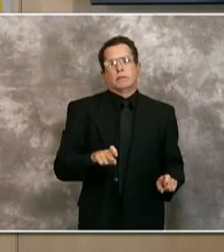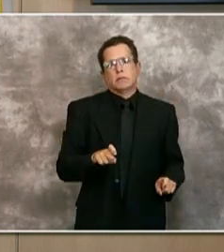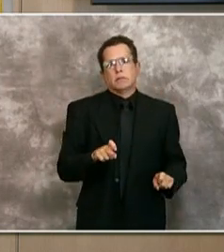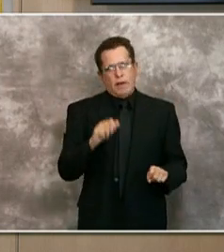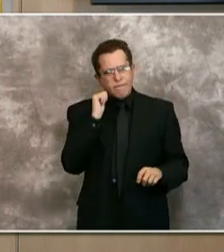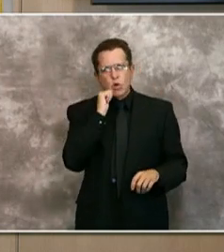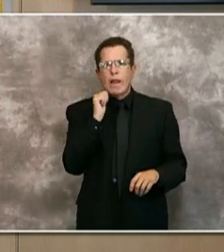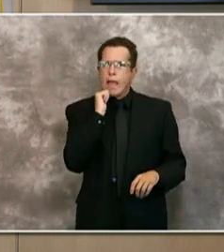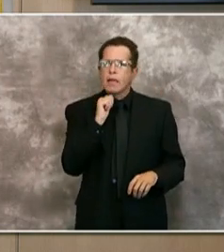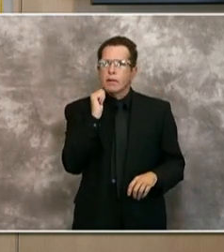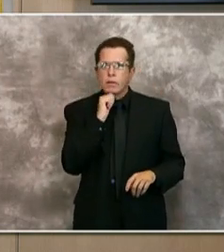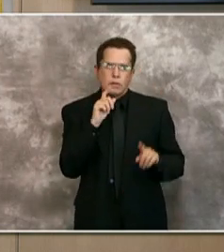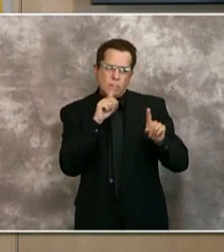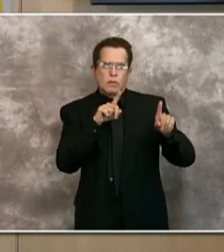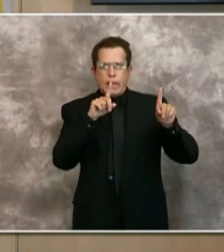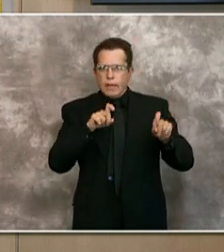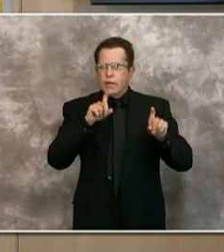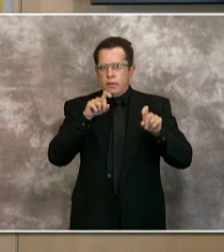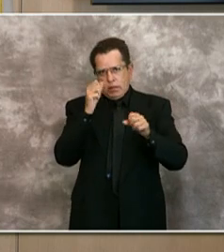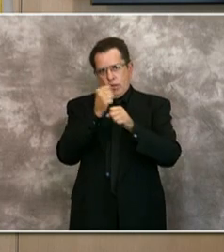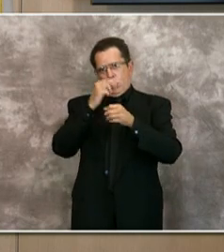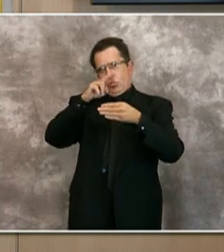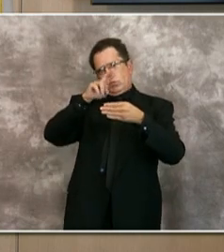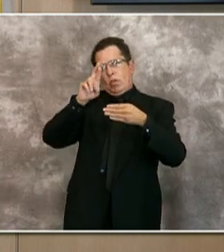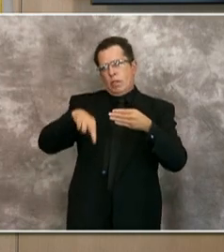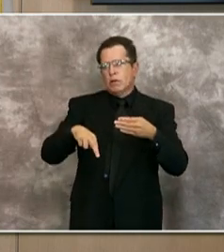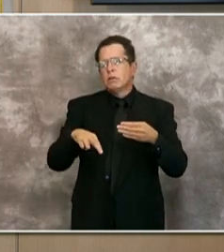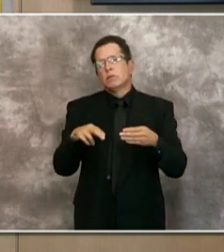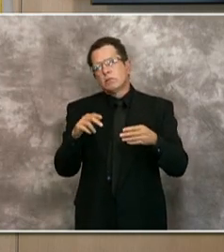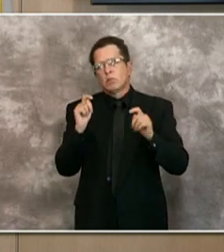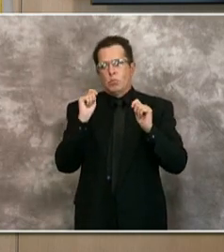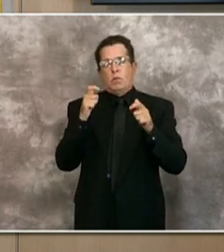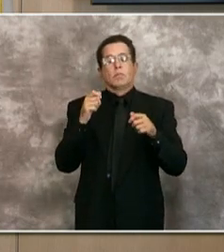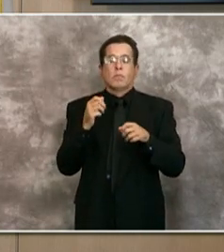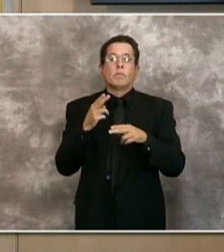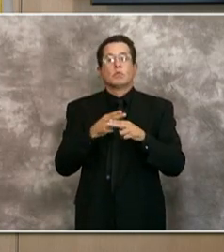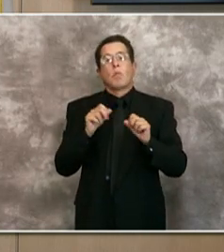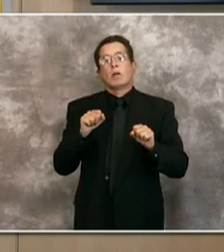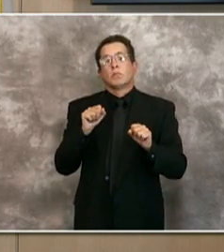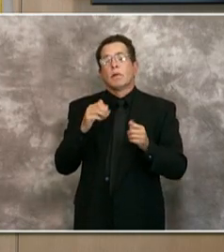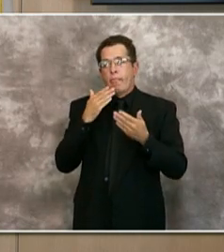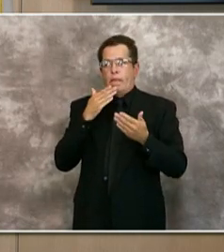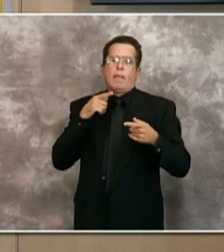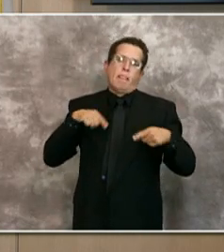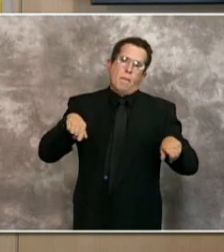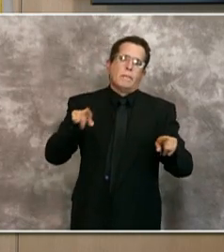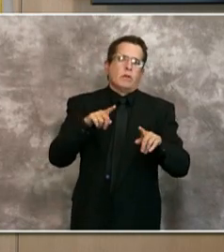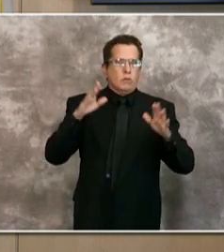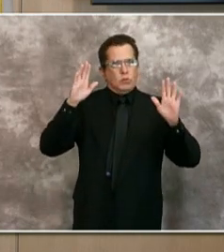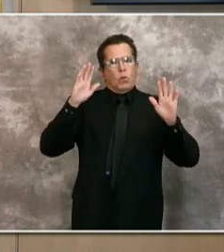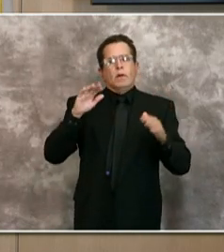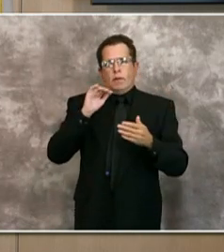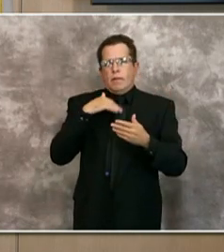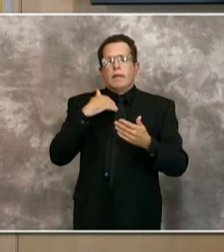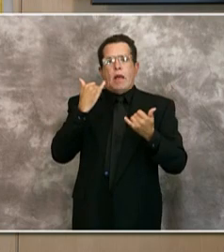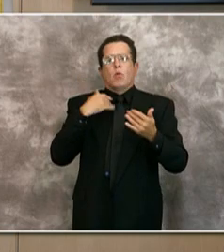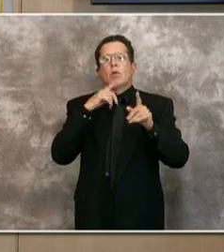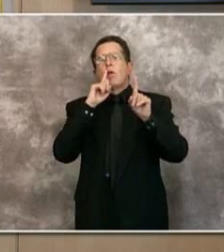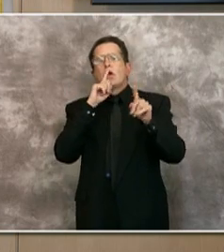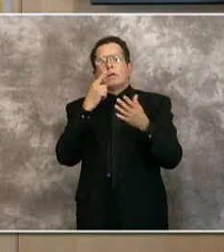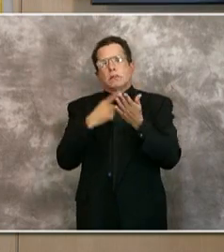every single day, and to make sure we can get those results as rapidly as are humanly possible. And so with that, let's jump into our